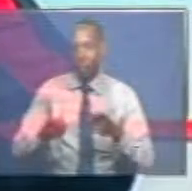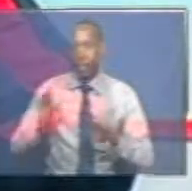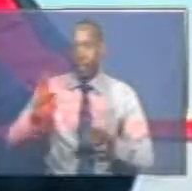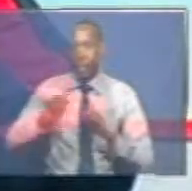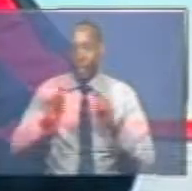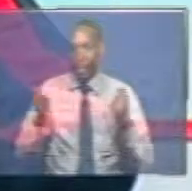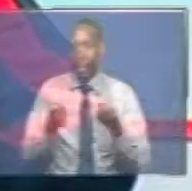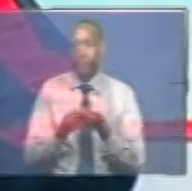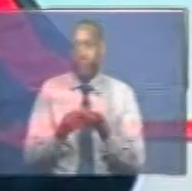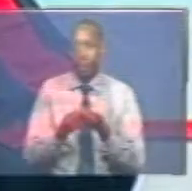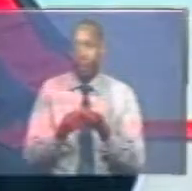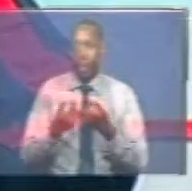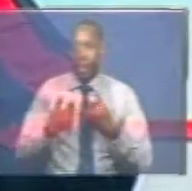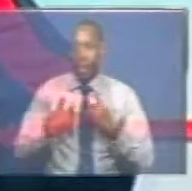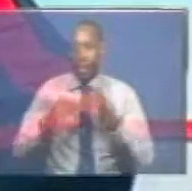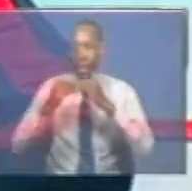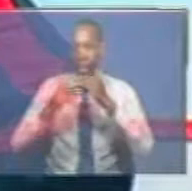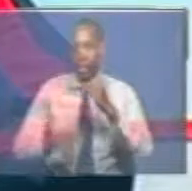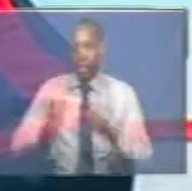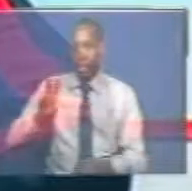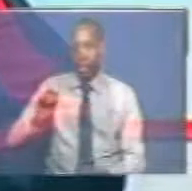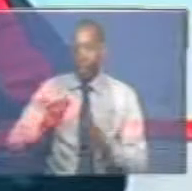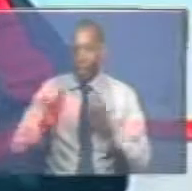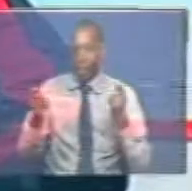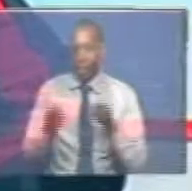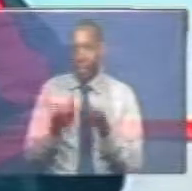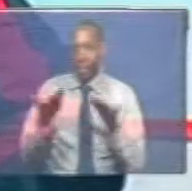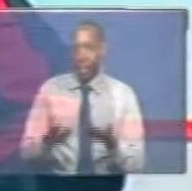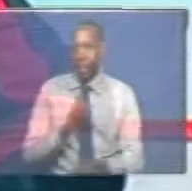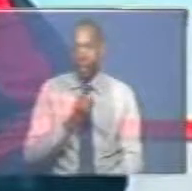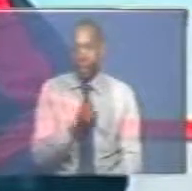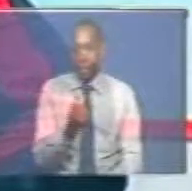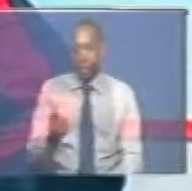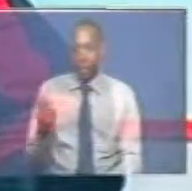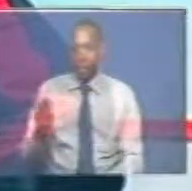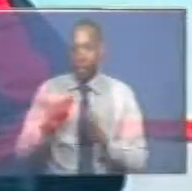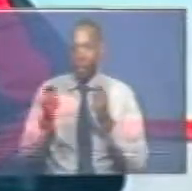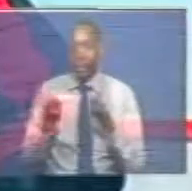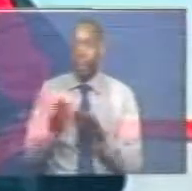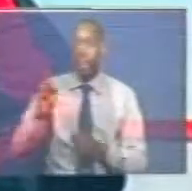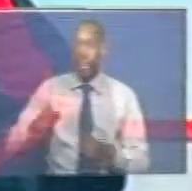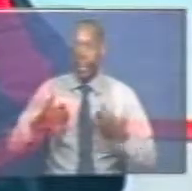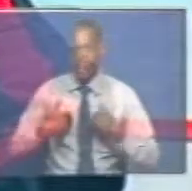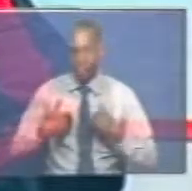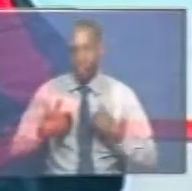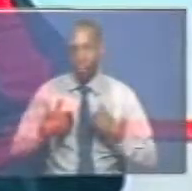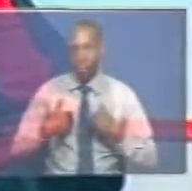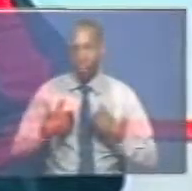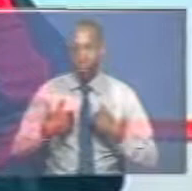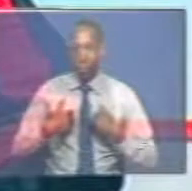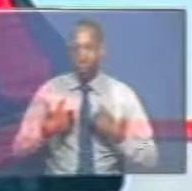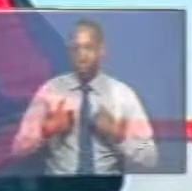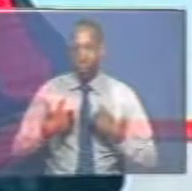had the under 20 teams. Mm-hmm. But now every KPL team, it's a requirement. You have to get